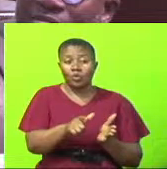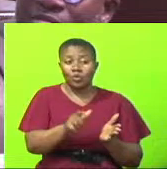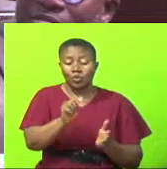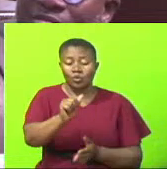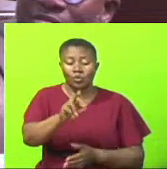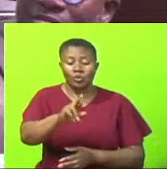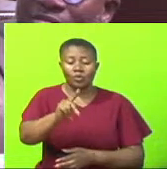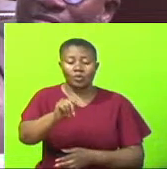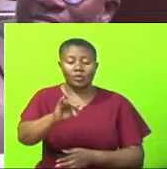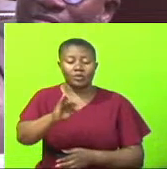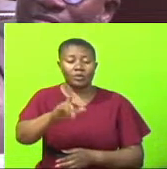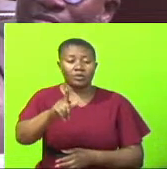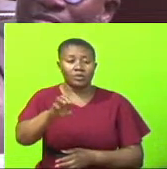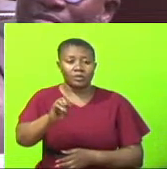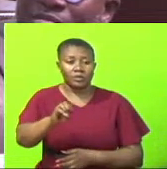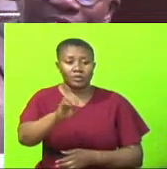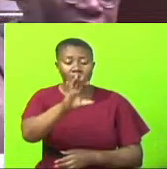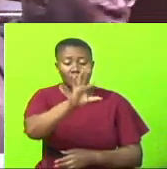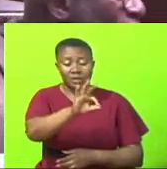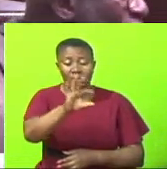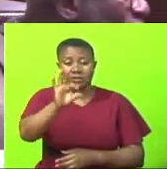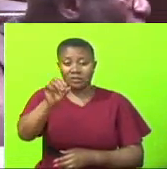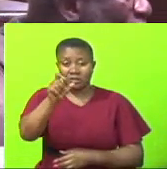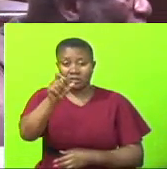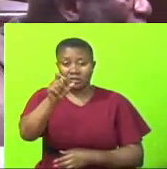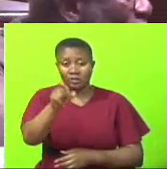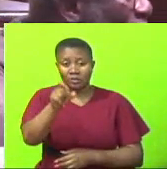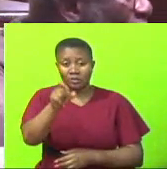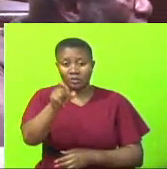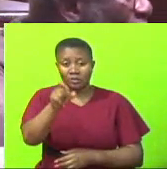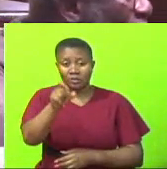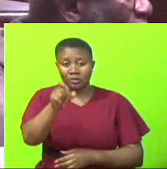99(1) of our Constitution, and it says,